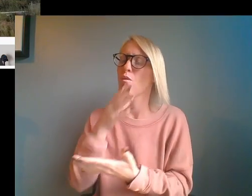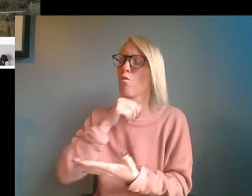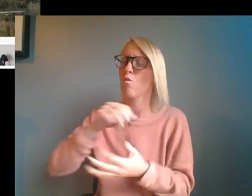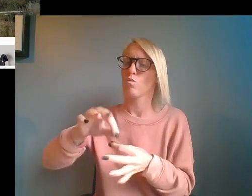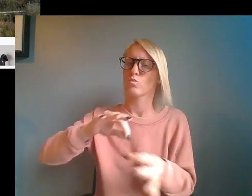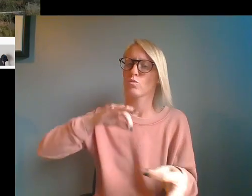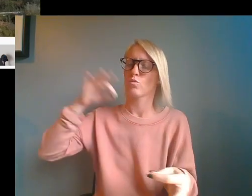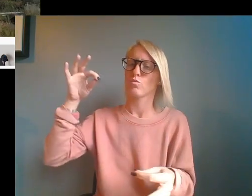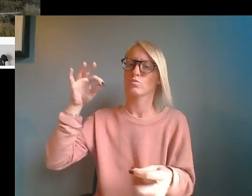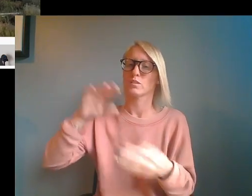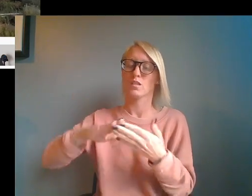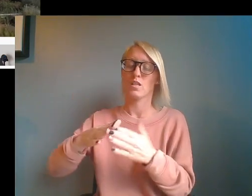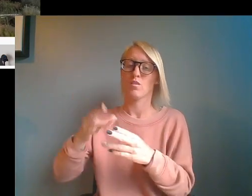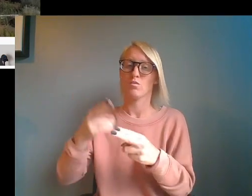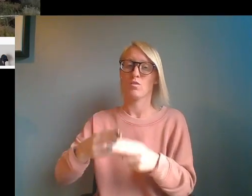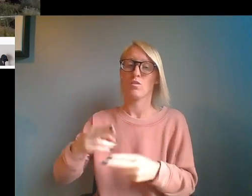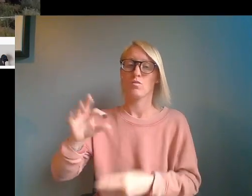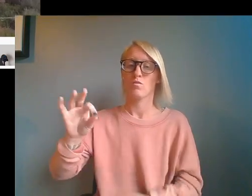Fort Courage.